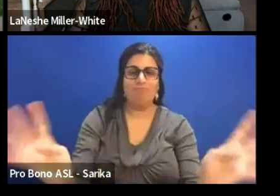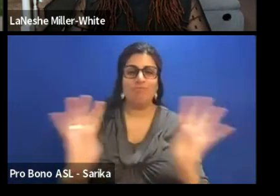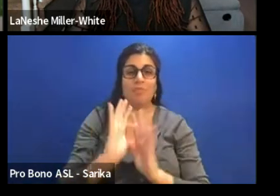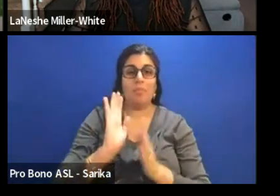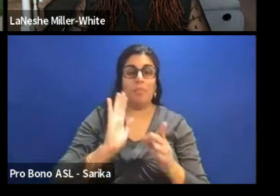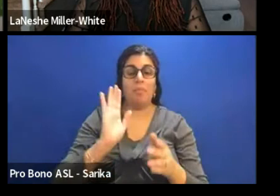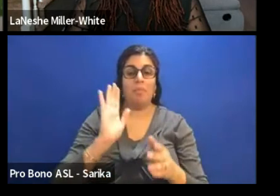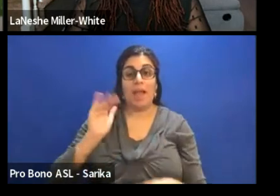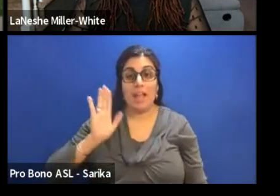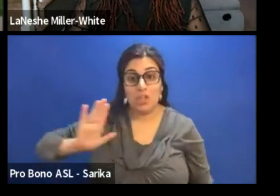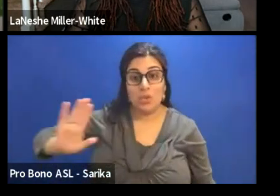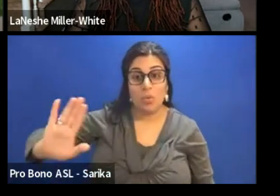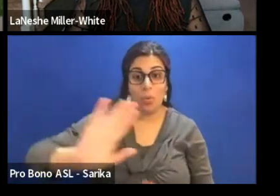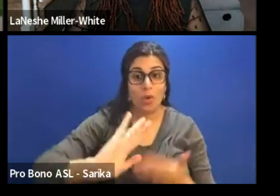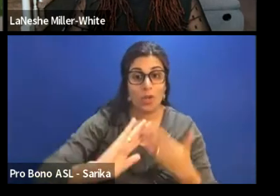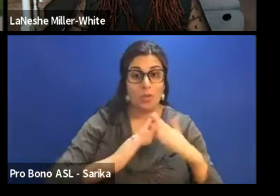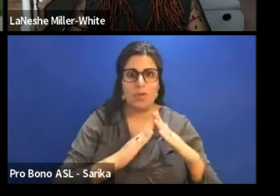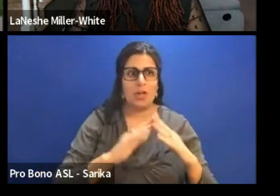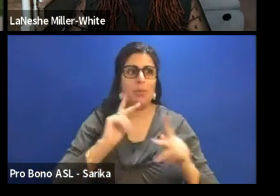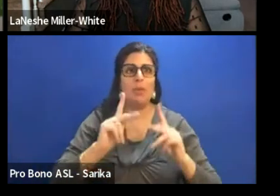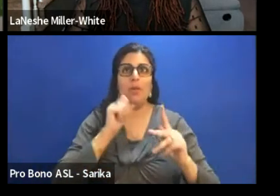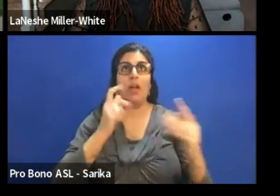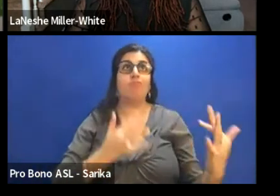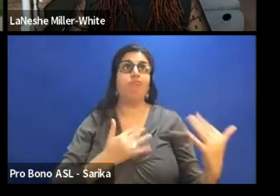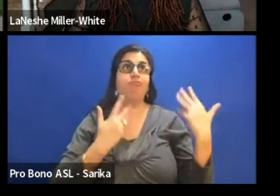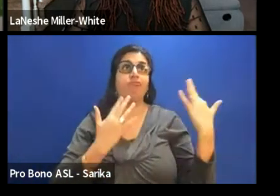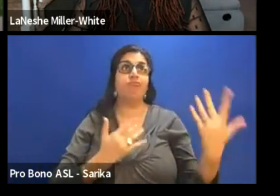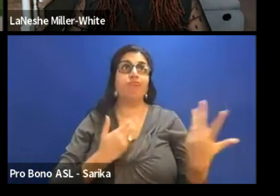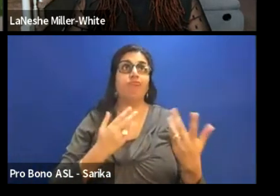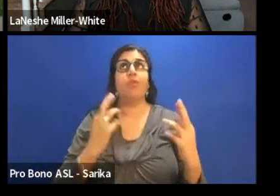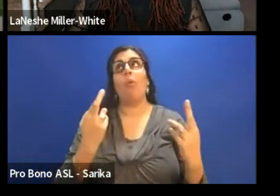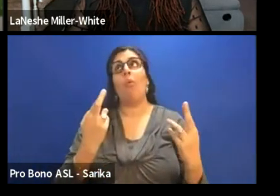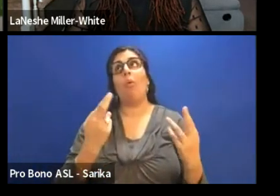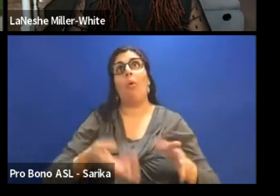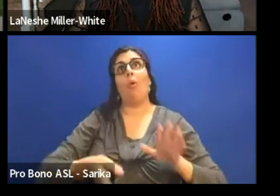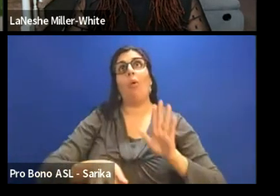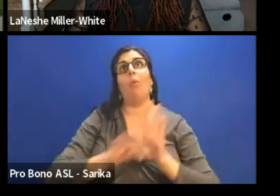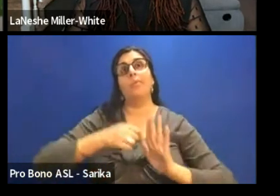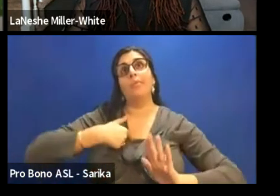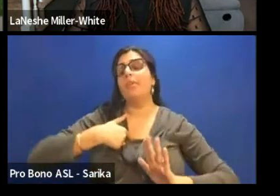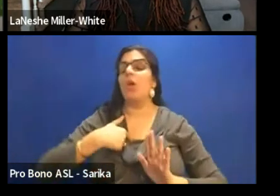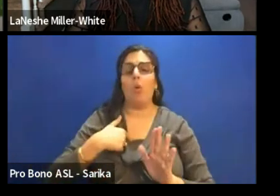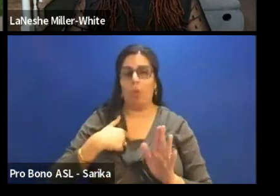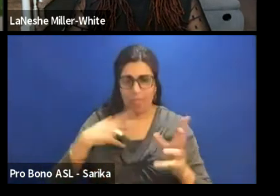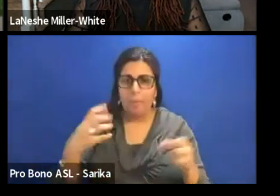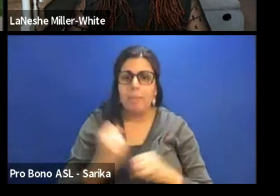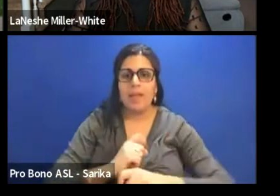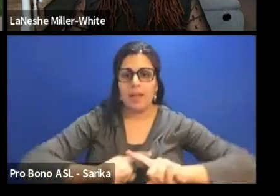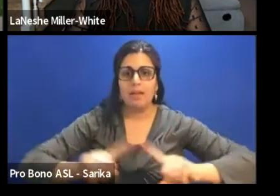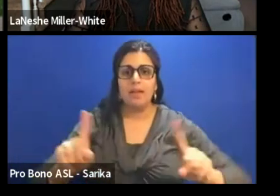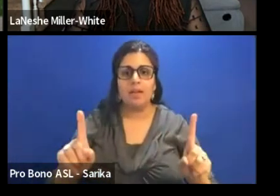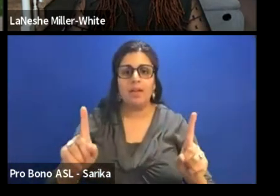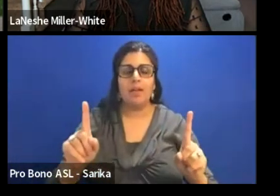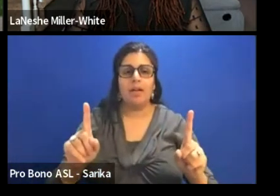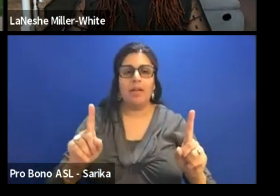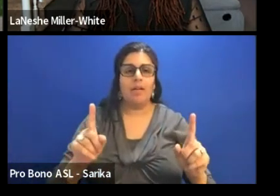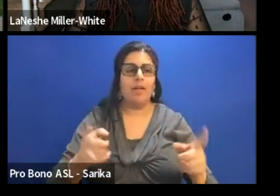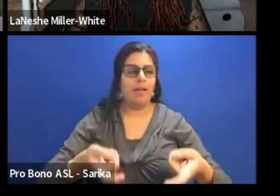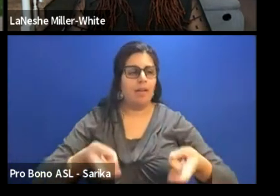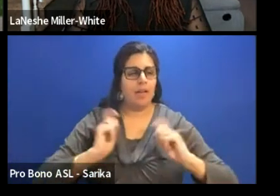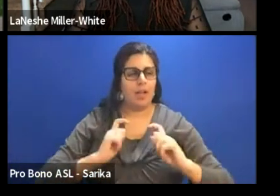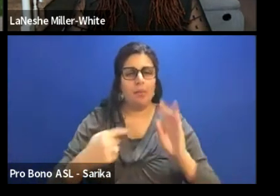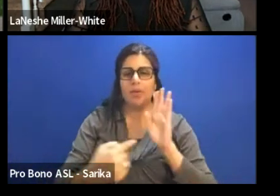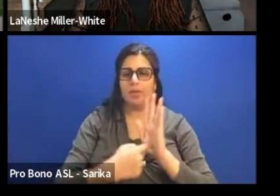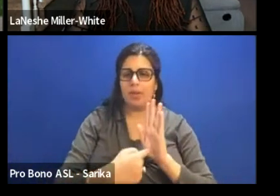are not waiting around, who are making a difference, just gave me an example